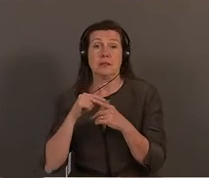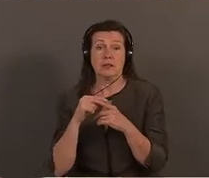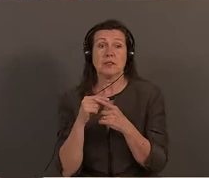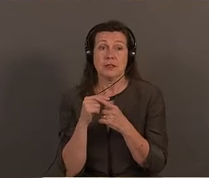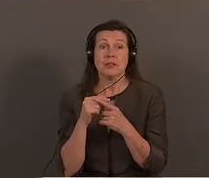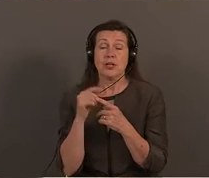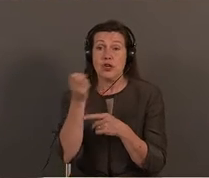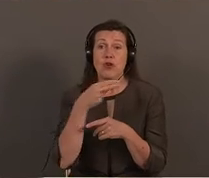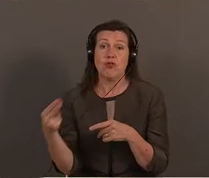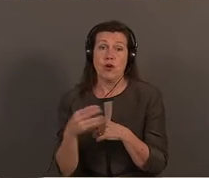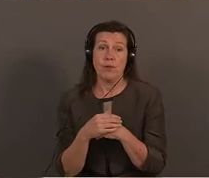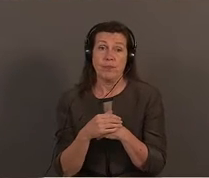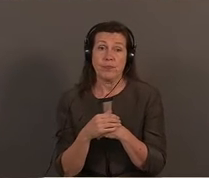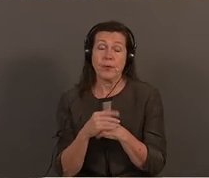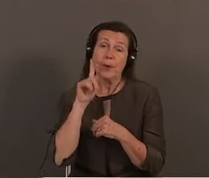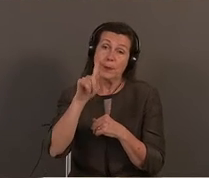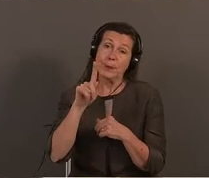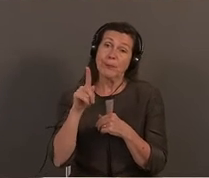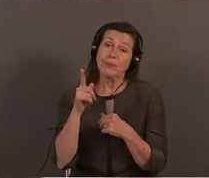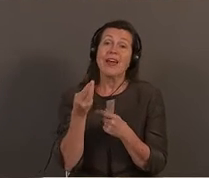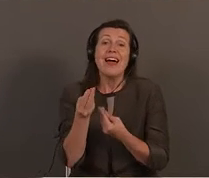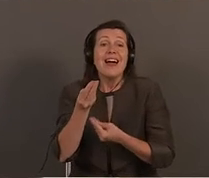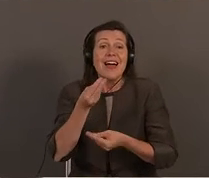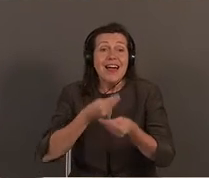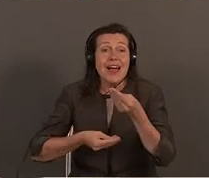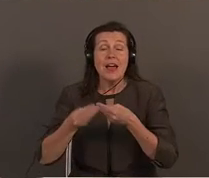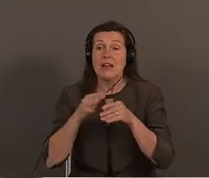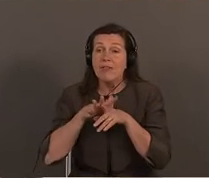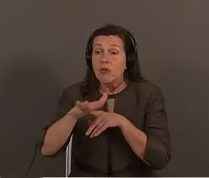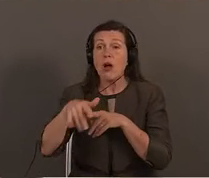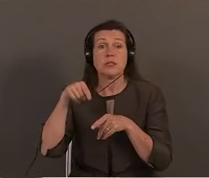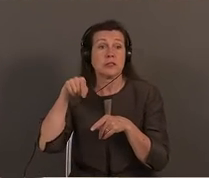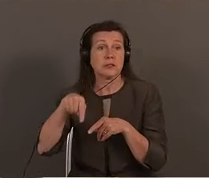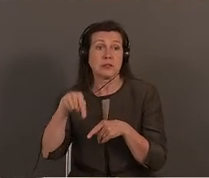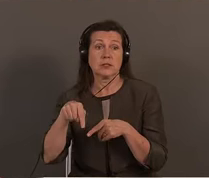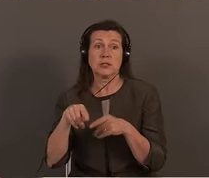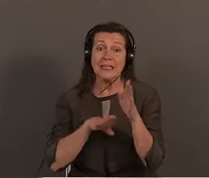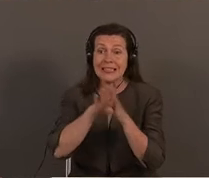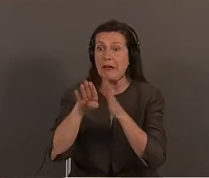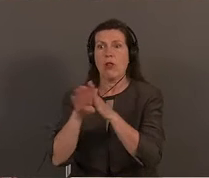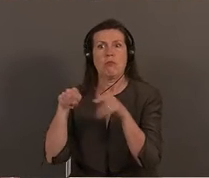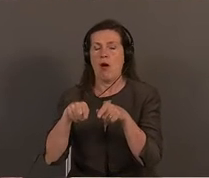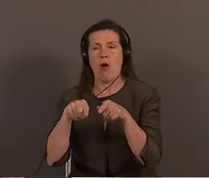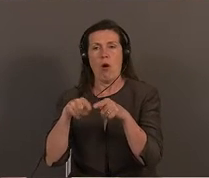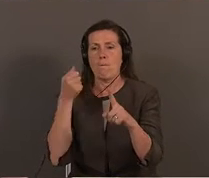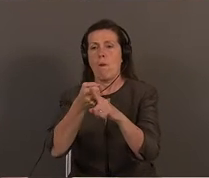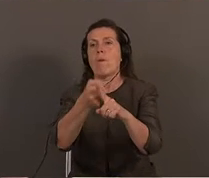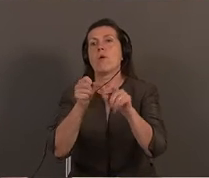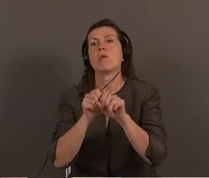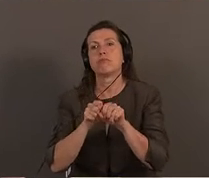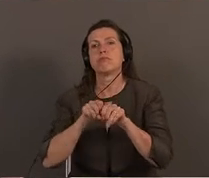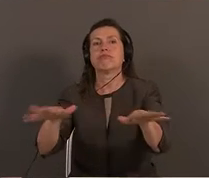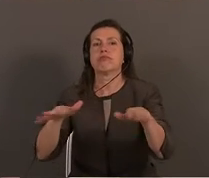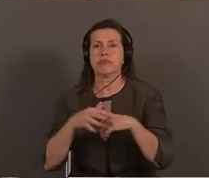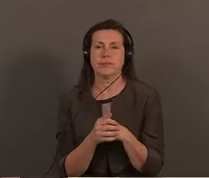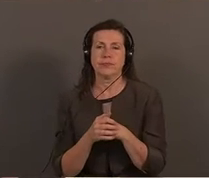be much, much bigger than just those 11 billion euros. So portability